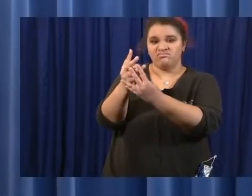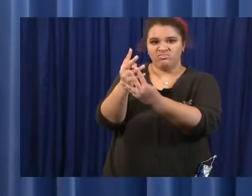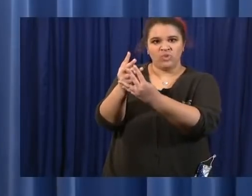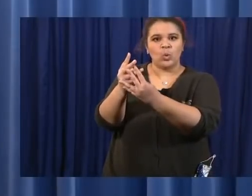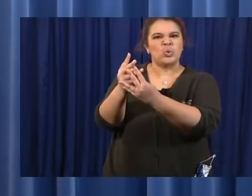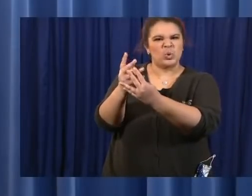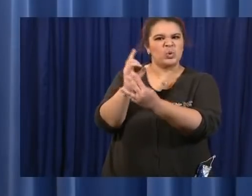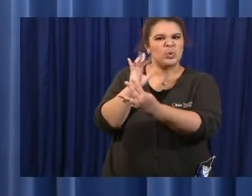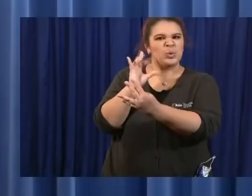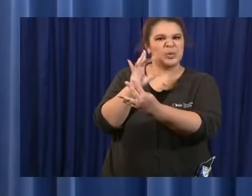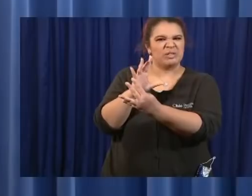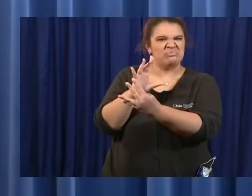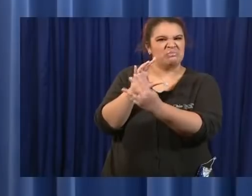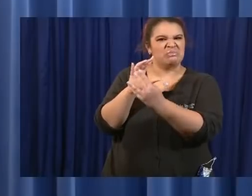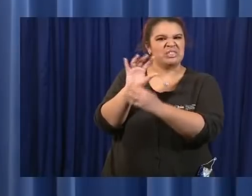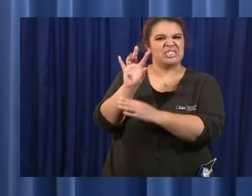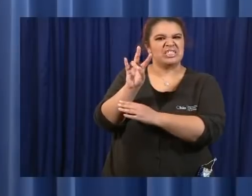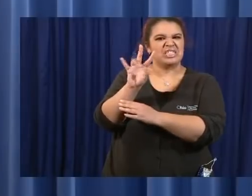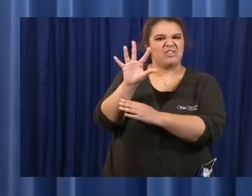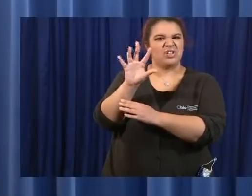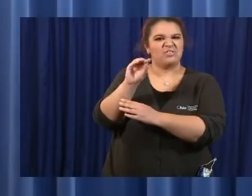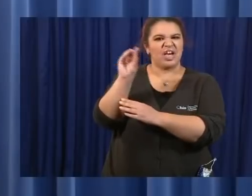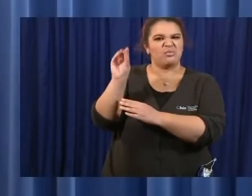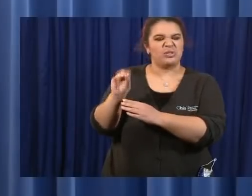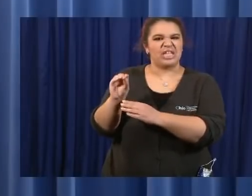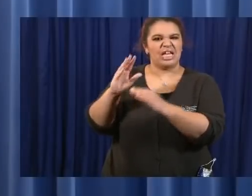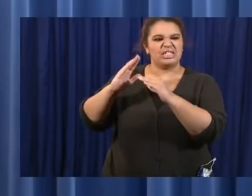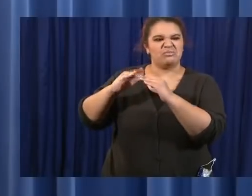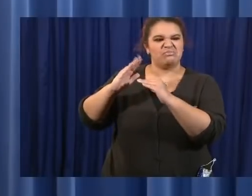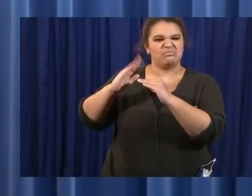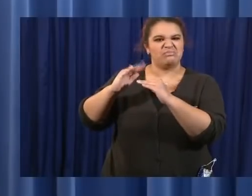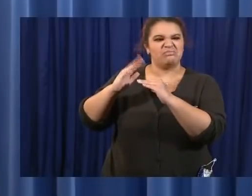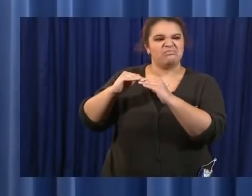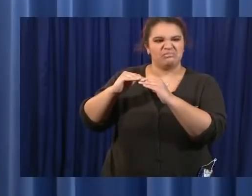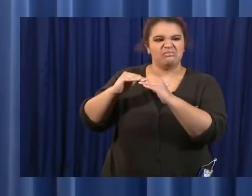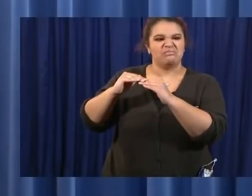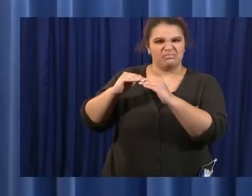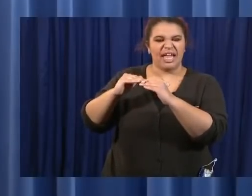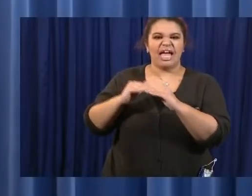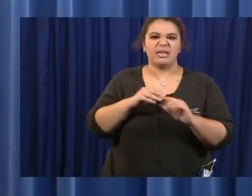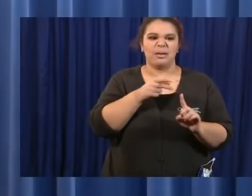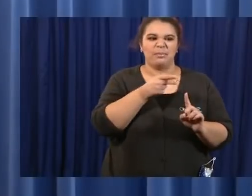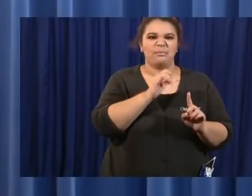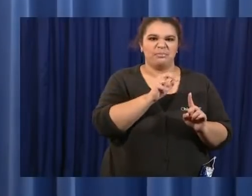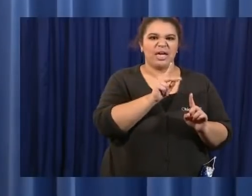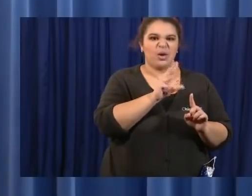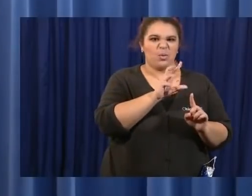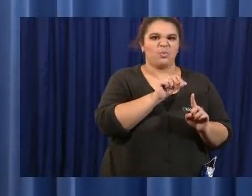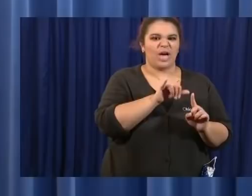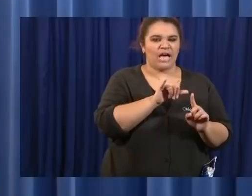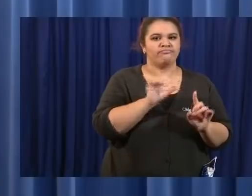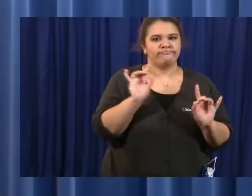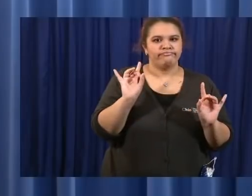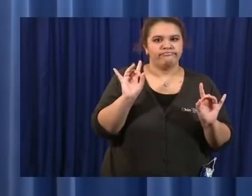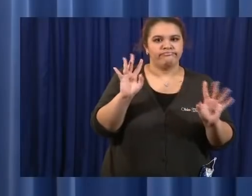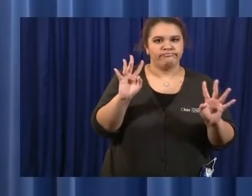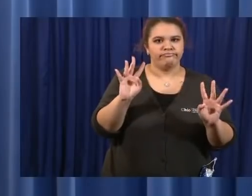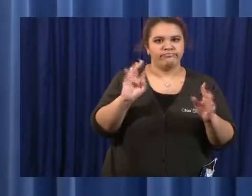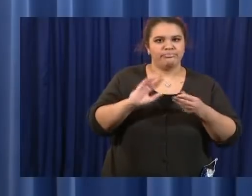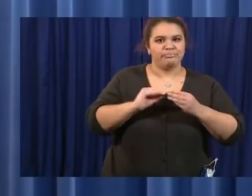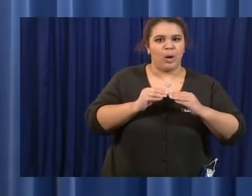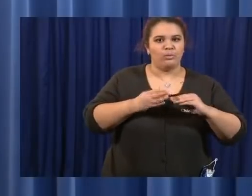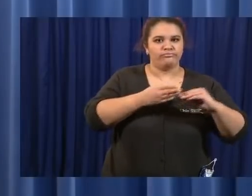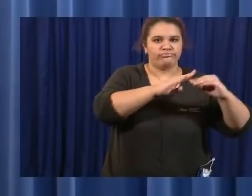75% of the inmates are infected, but about 5 or so other prisons are starting to show increasing case counts. Is there any reason